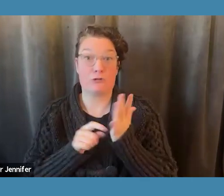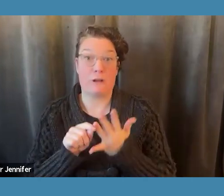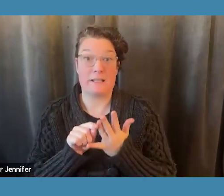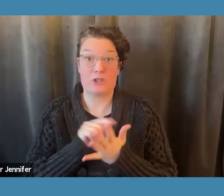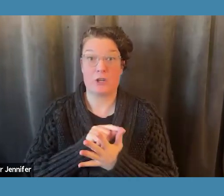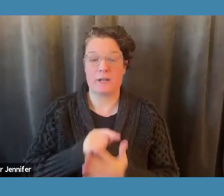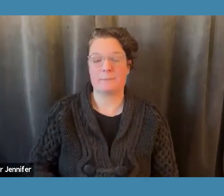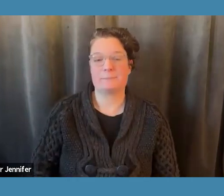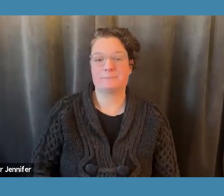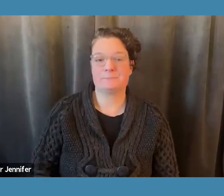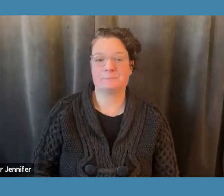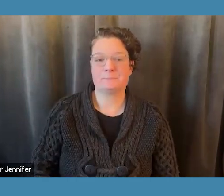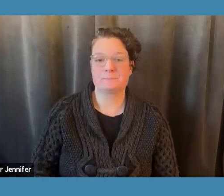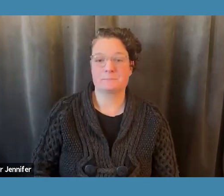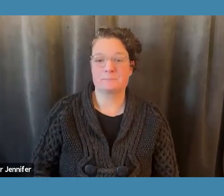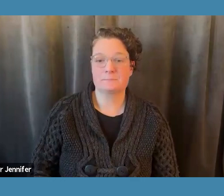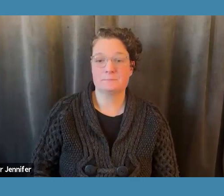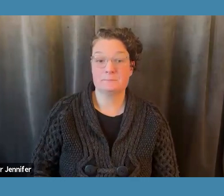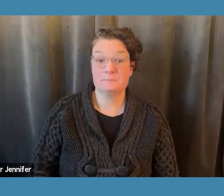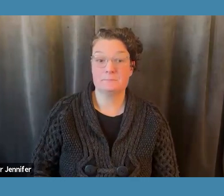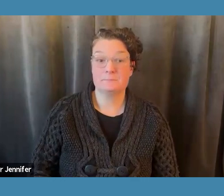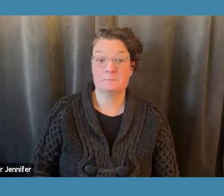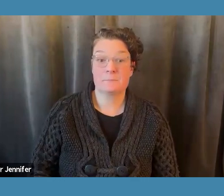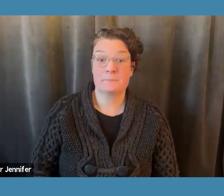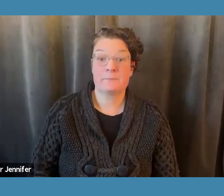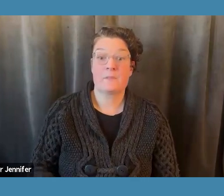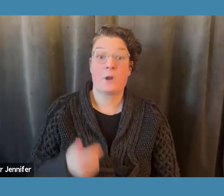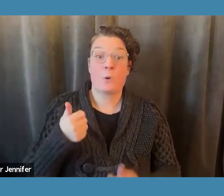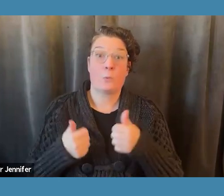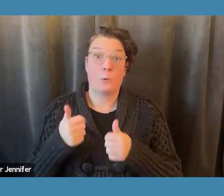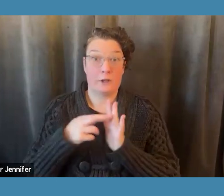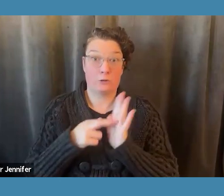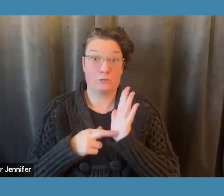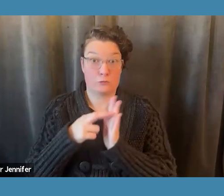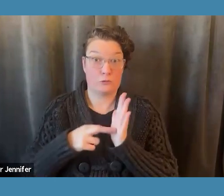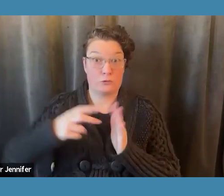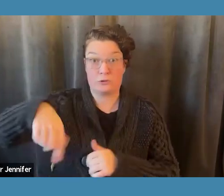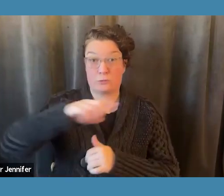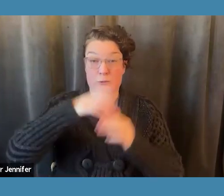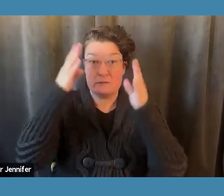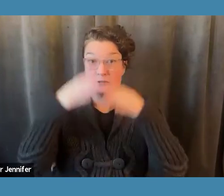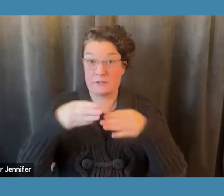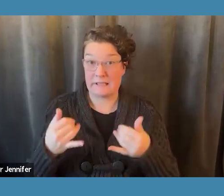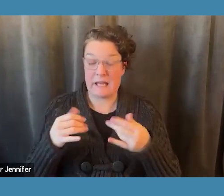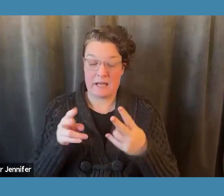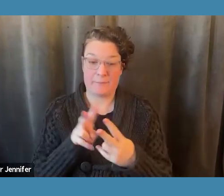rules that we are mostly talking about today are